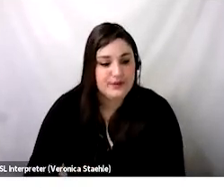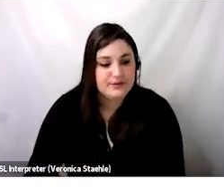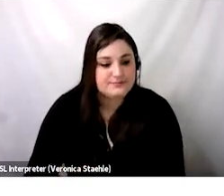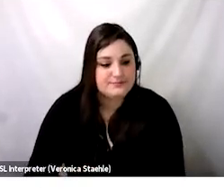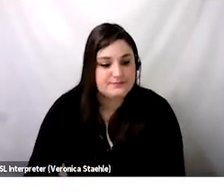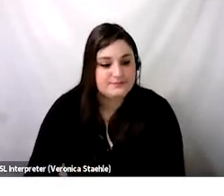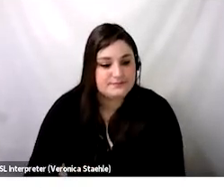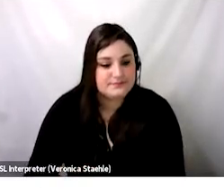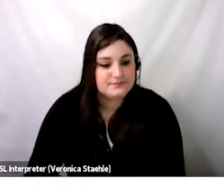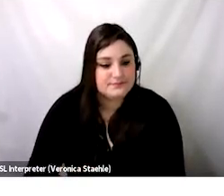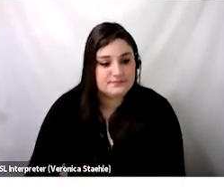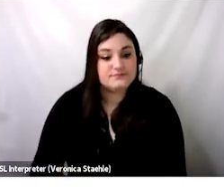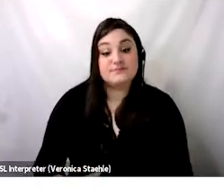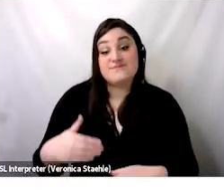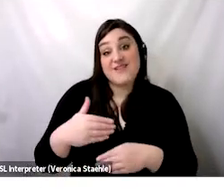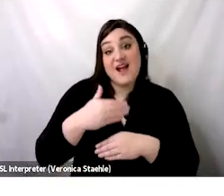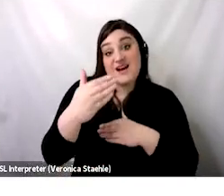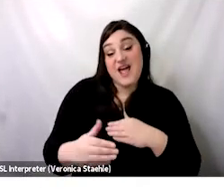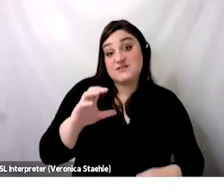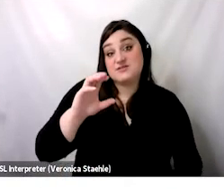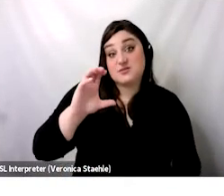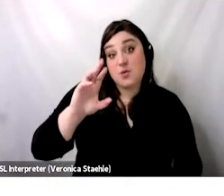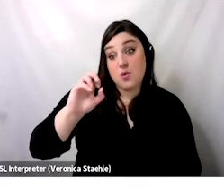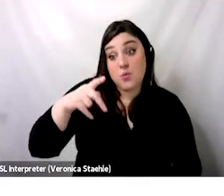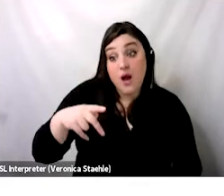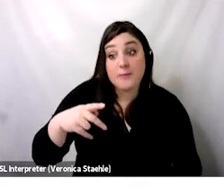crop, was indigo.